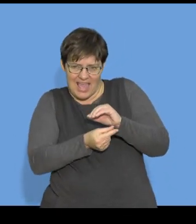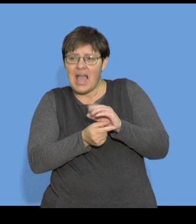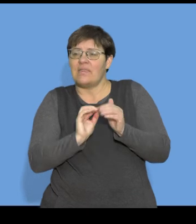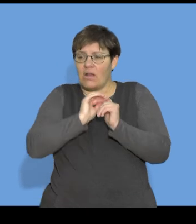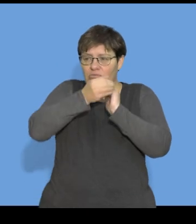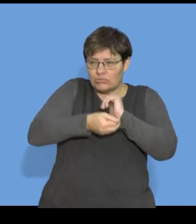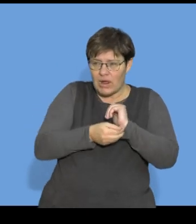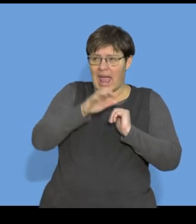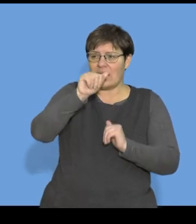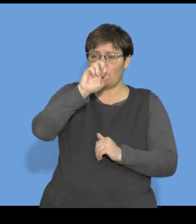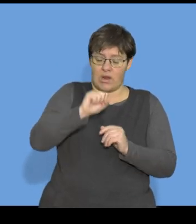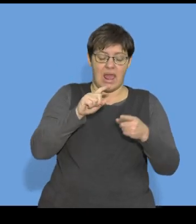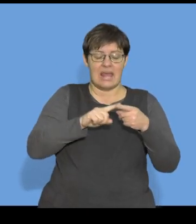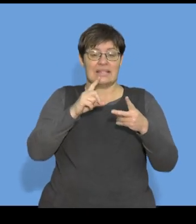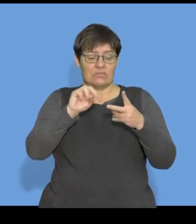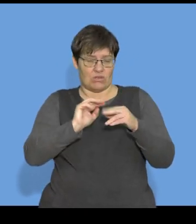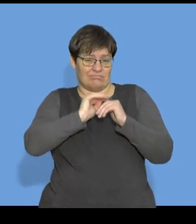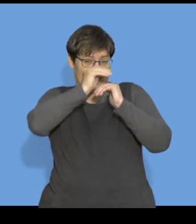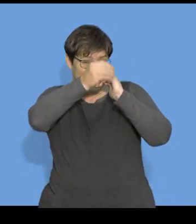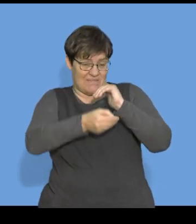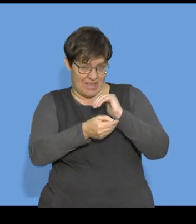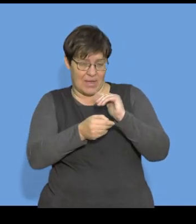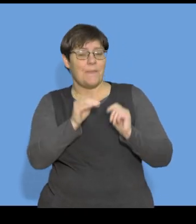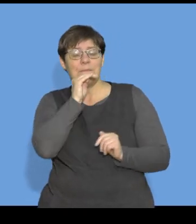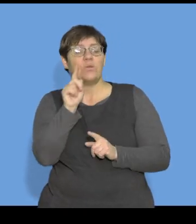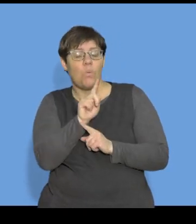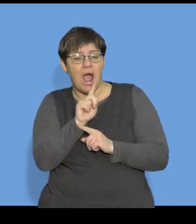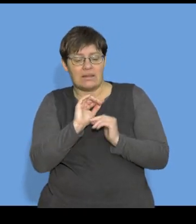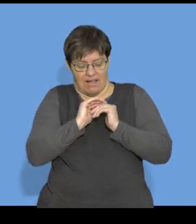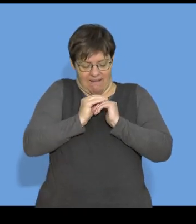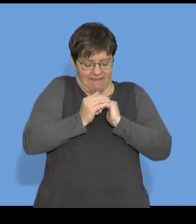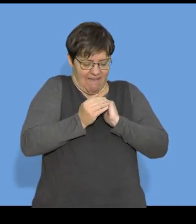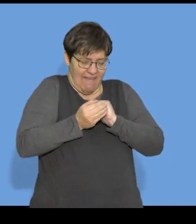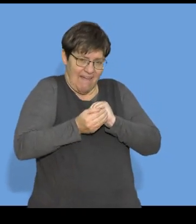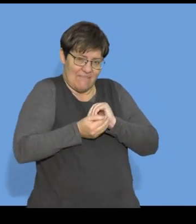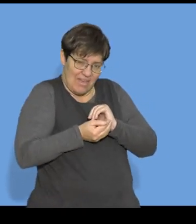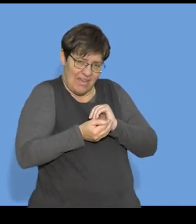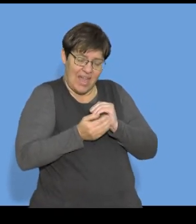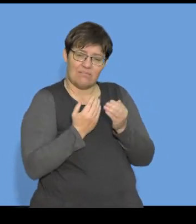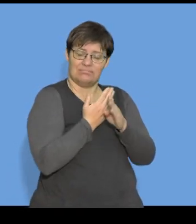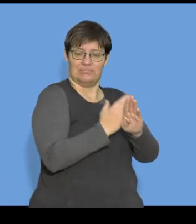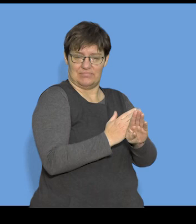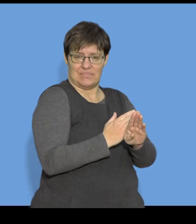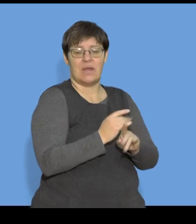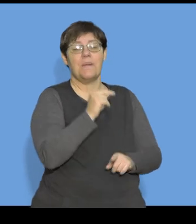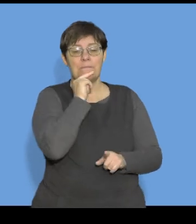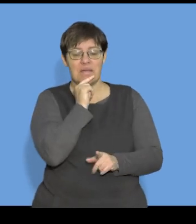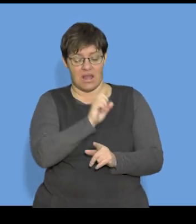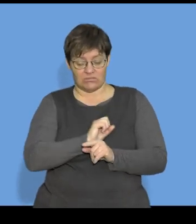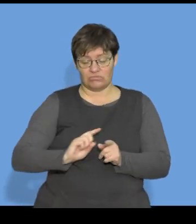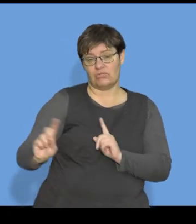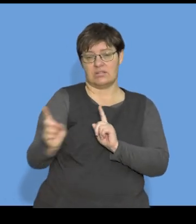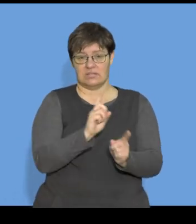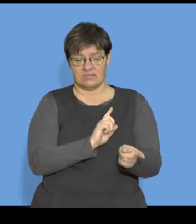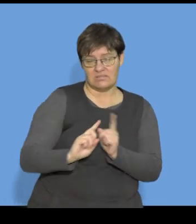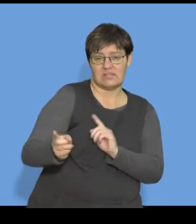and the dendrites of the neuron. And it acts as an insulation, and it speeds up the